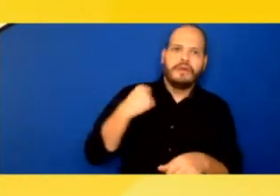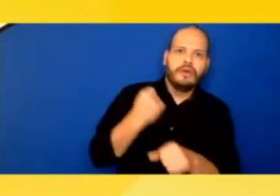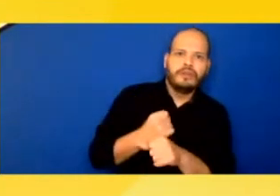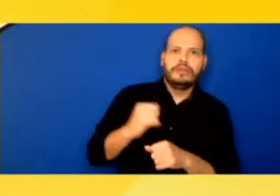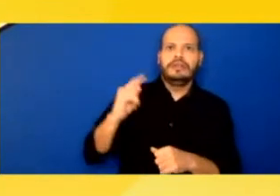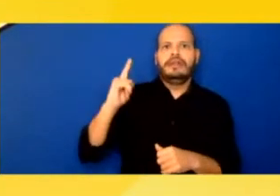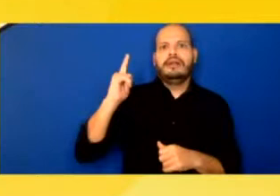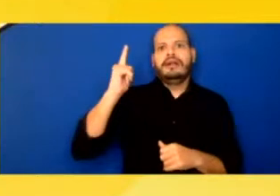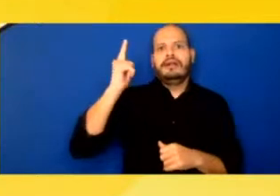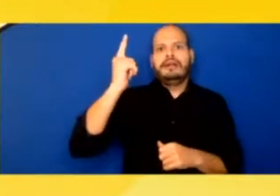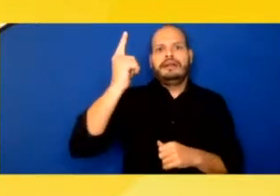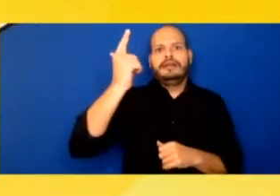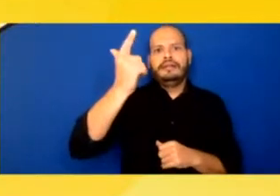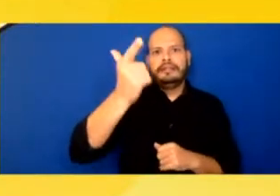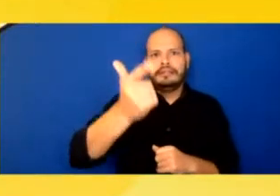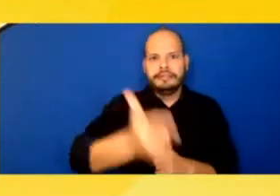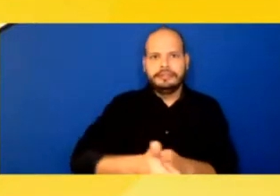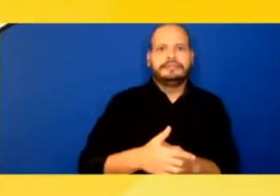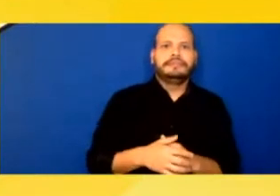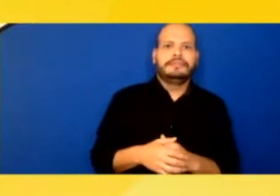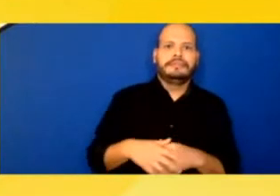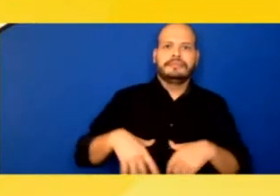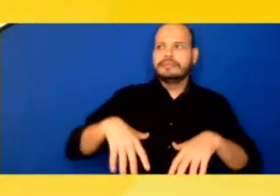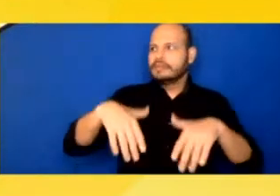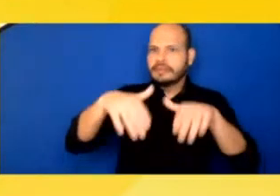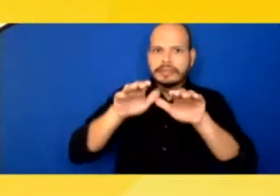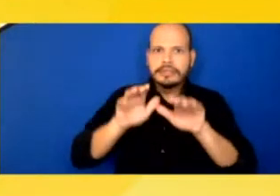our name and say, we stood up.